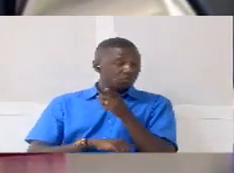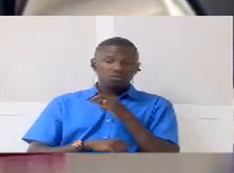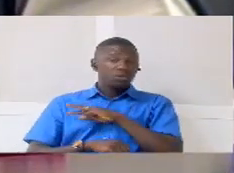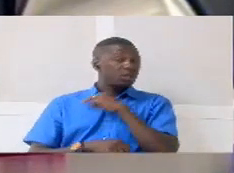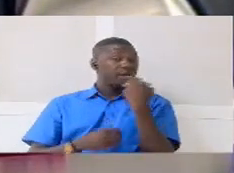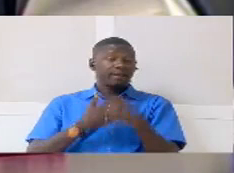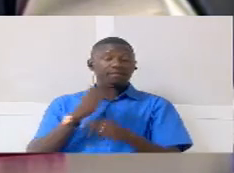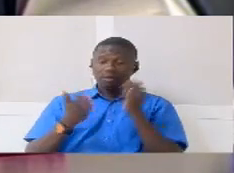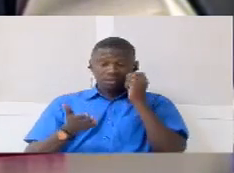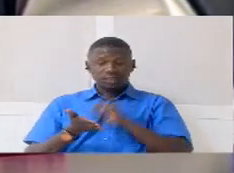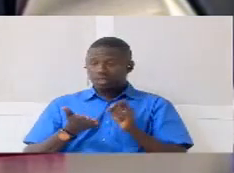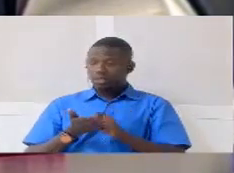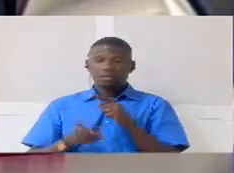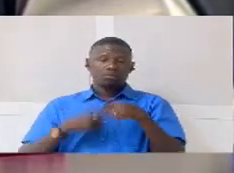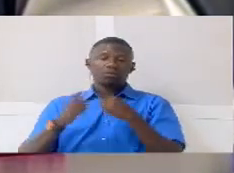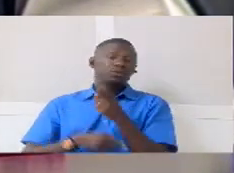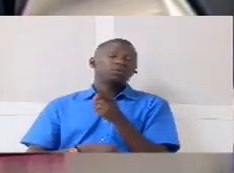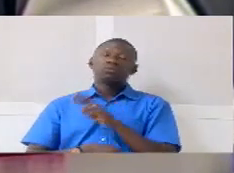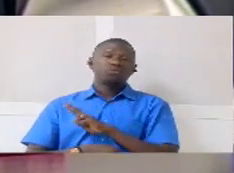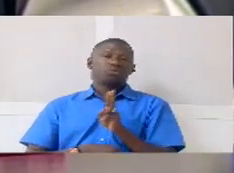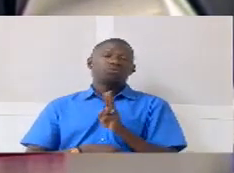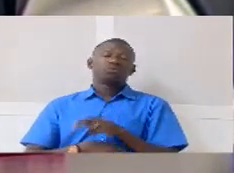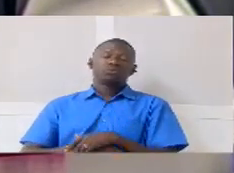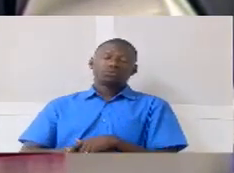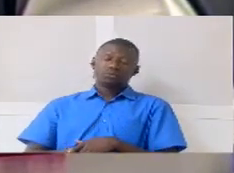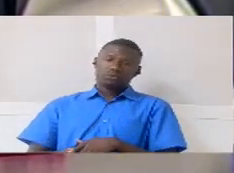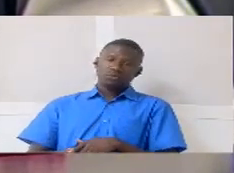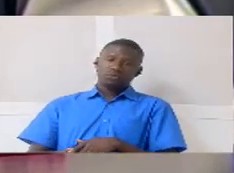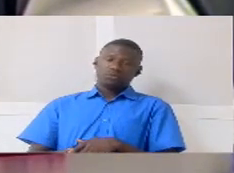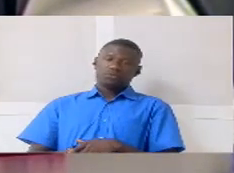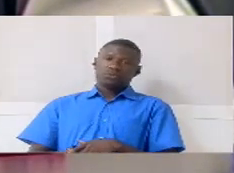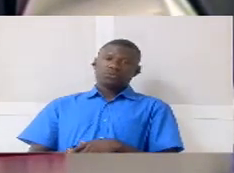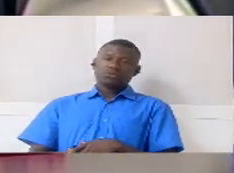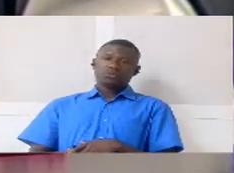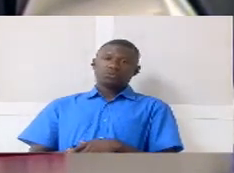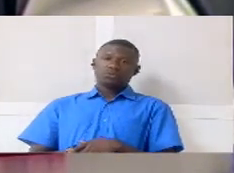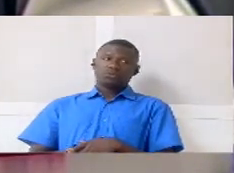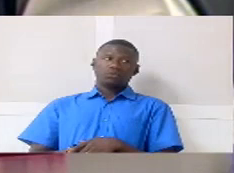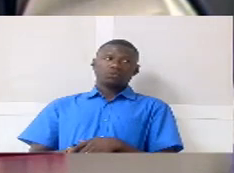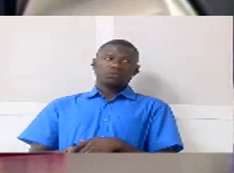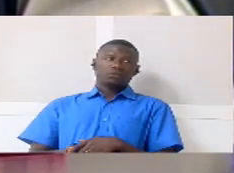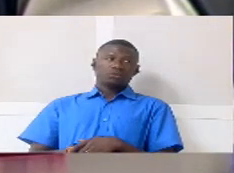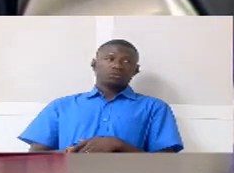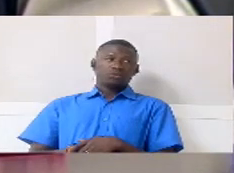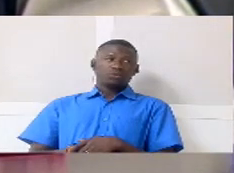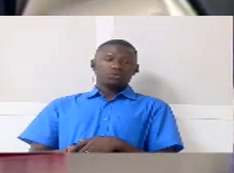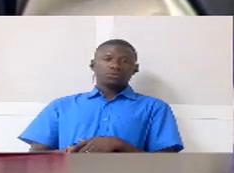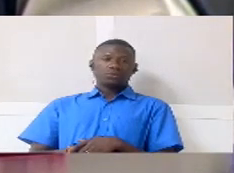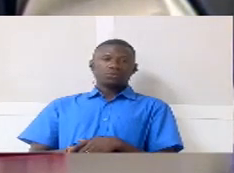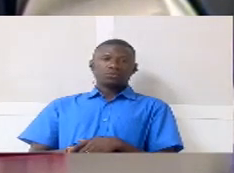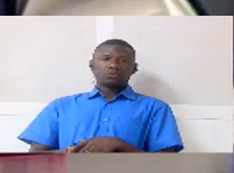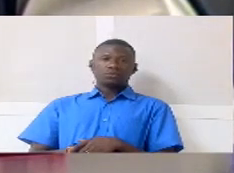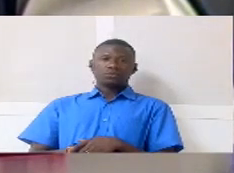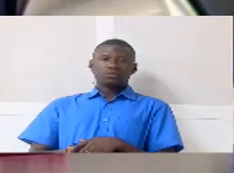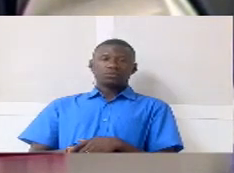they embark on these activities, nobody registers their entry time and their departure. They come with the instruction that